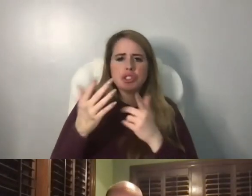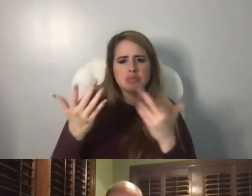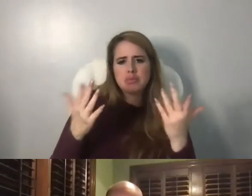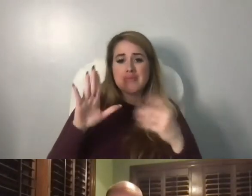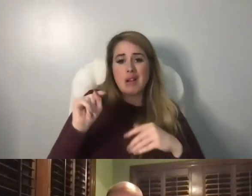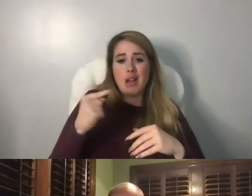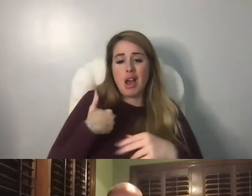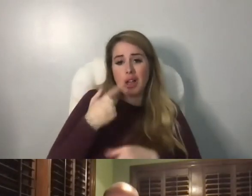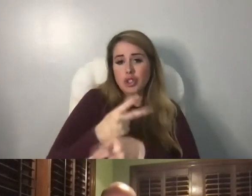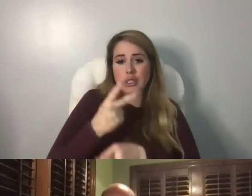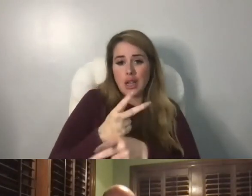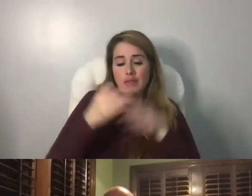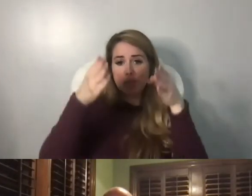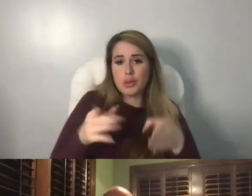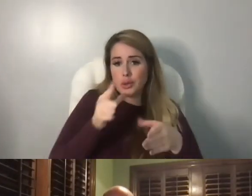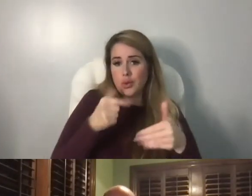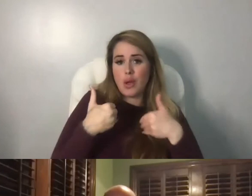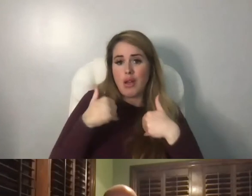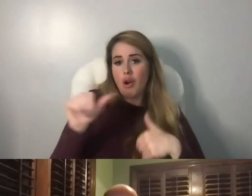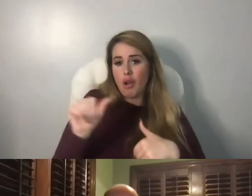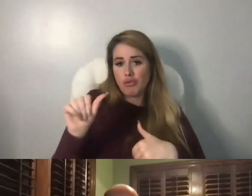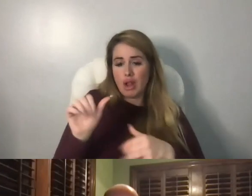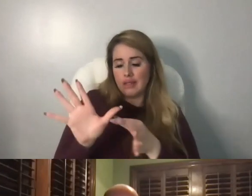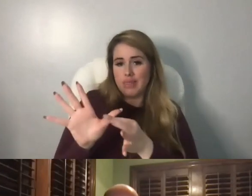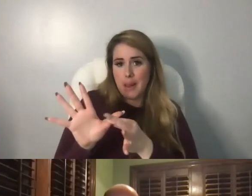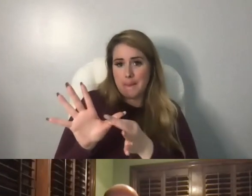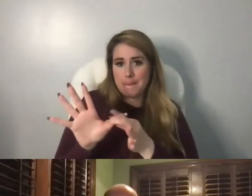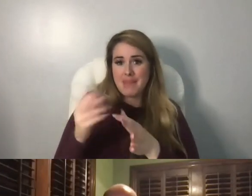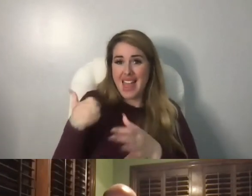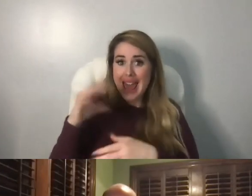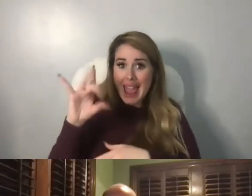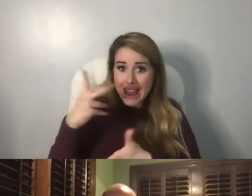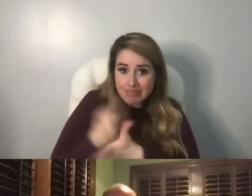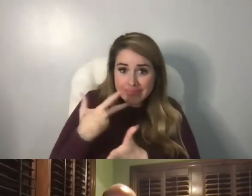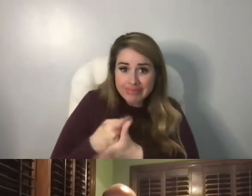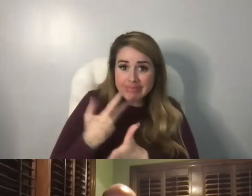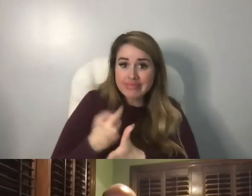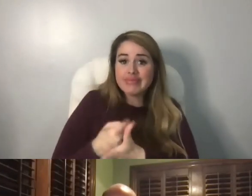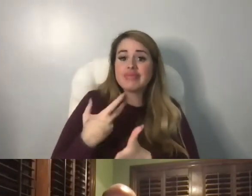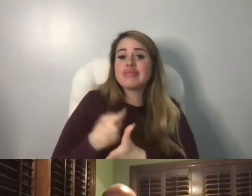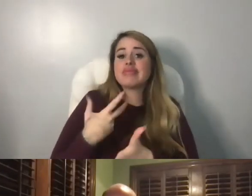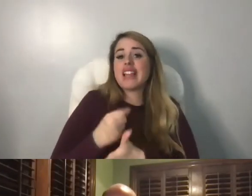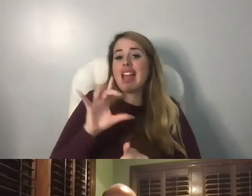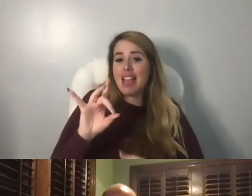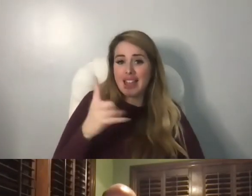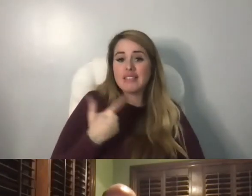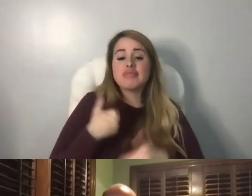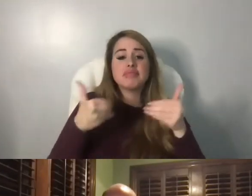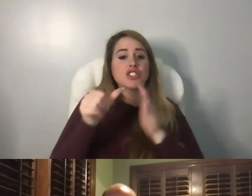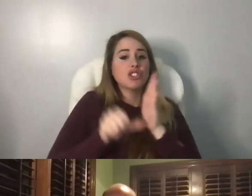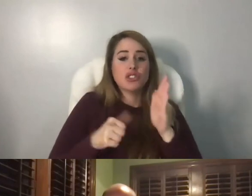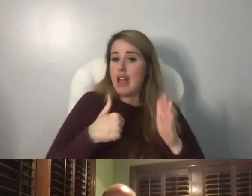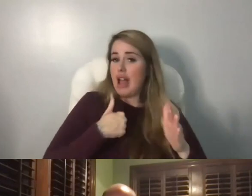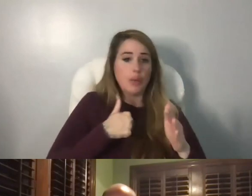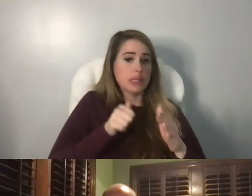I took care of somebody who had arthritis in their thumb, who'd had 8 injections. And when I did the surgery, I had not done the injections. I